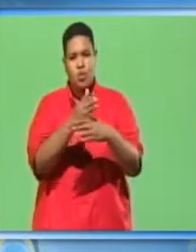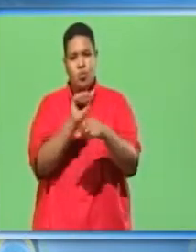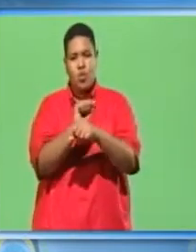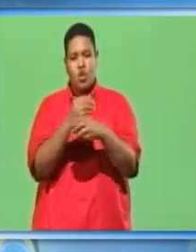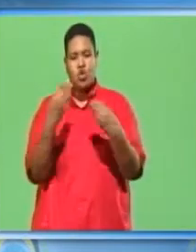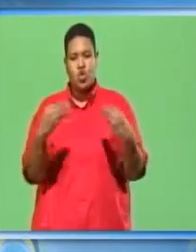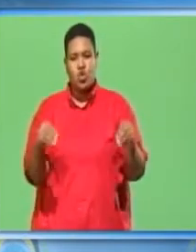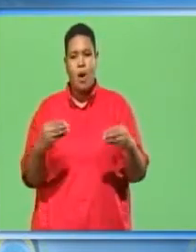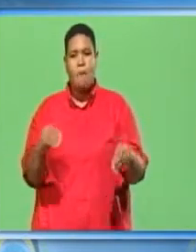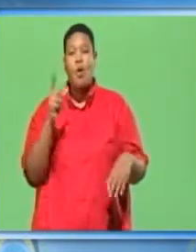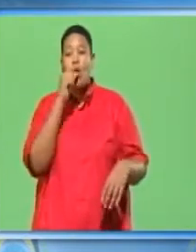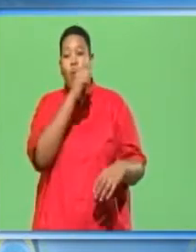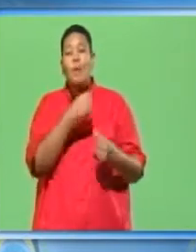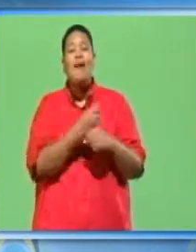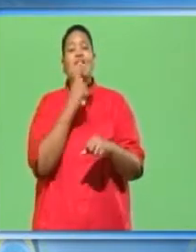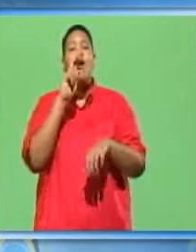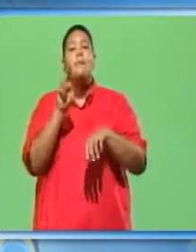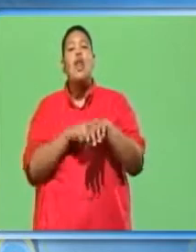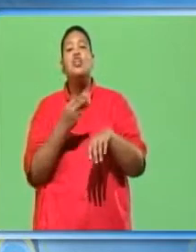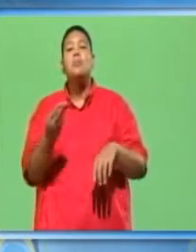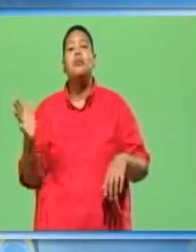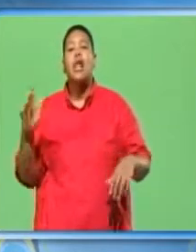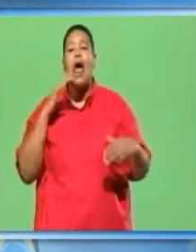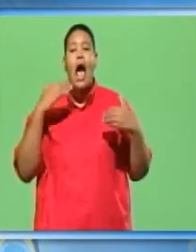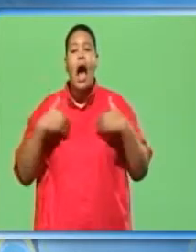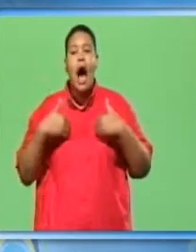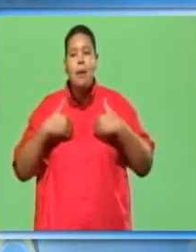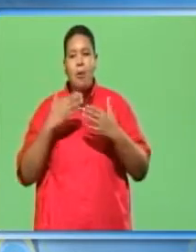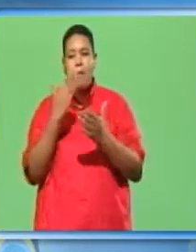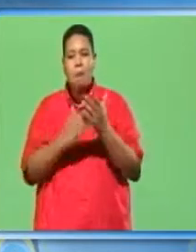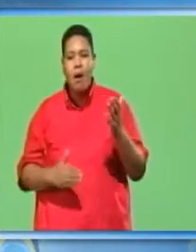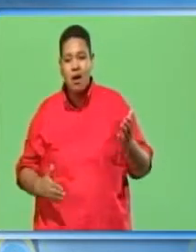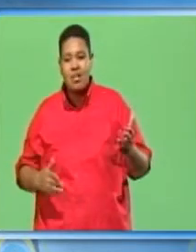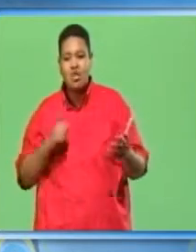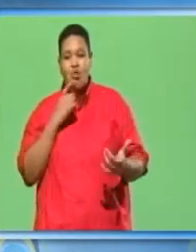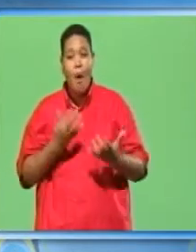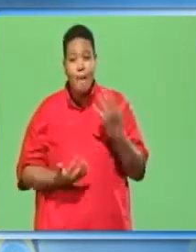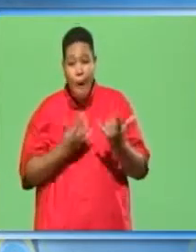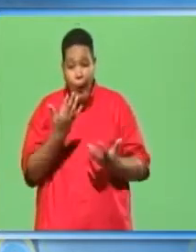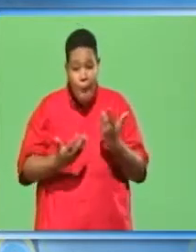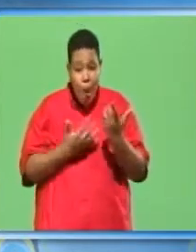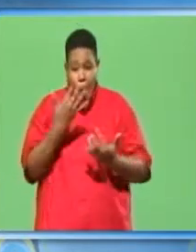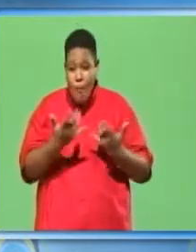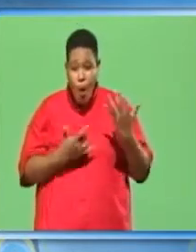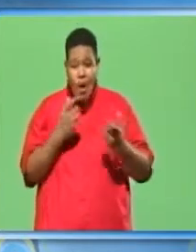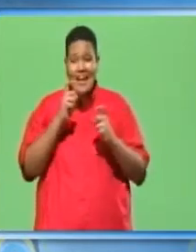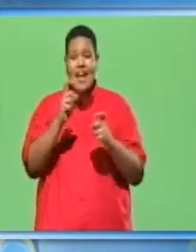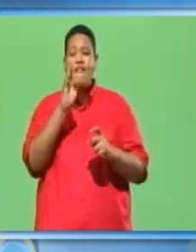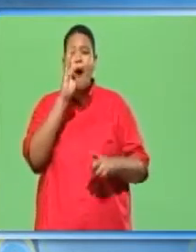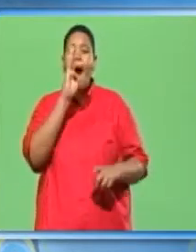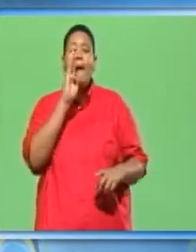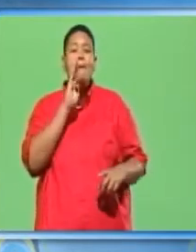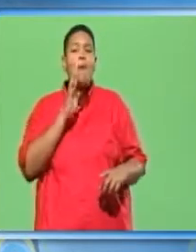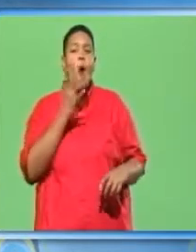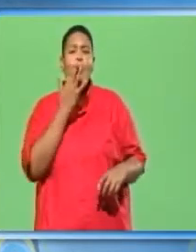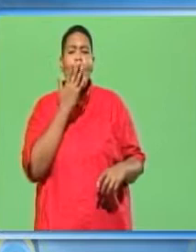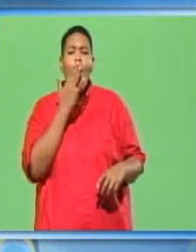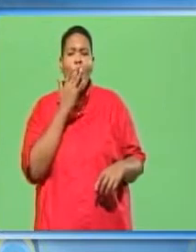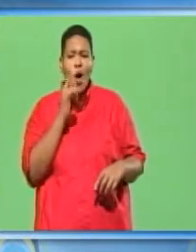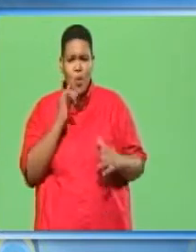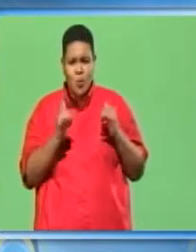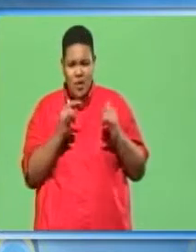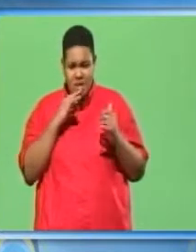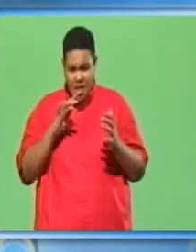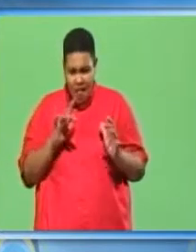made from natural materials such as animal parts. They were boiled to produce a brownish-colored jelly which slowly